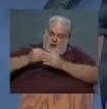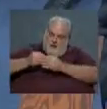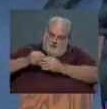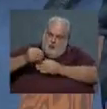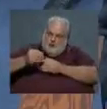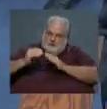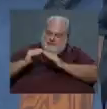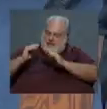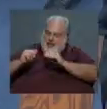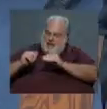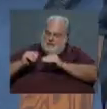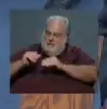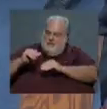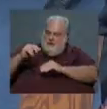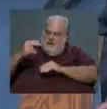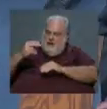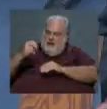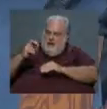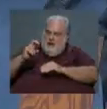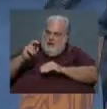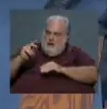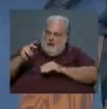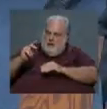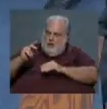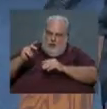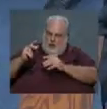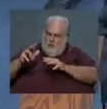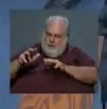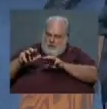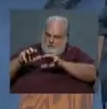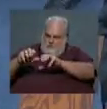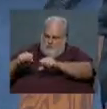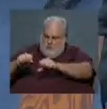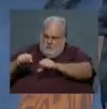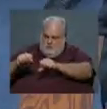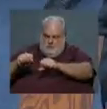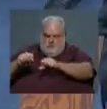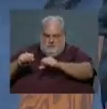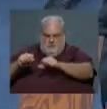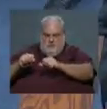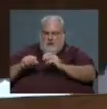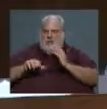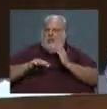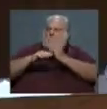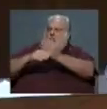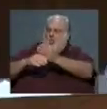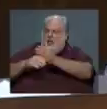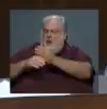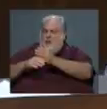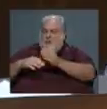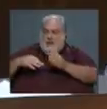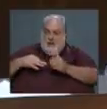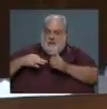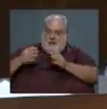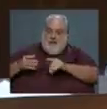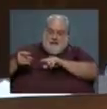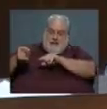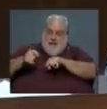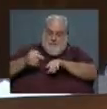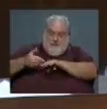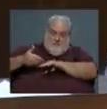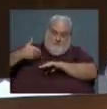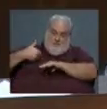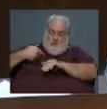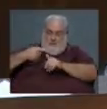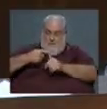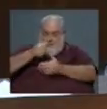that house on Herrick, or if they have purchased it. Let me ask you this, Tony: when this applicant came before us for first,